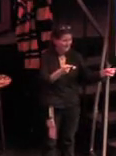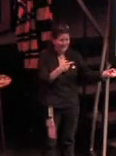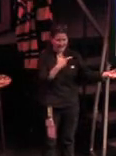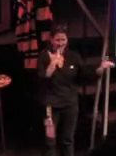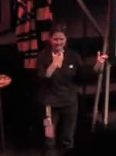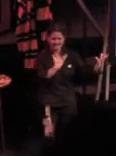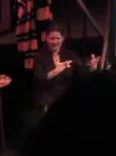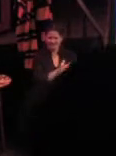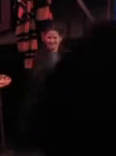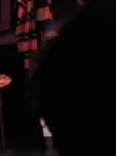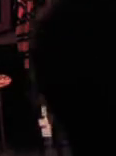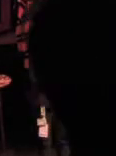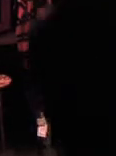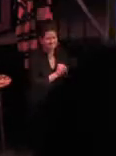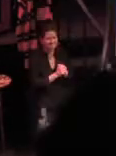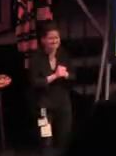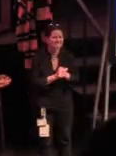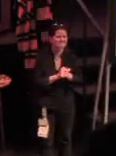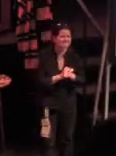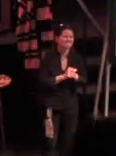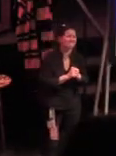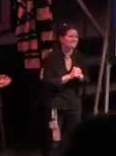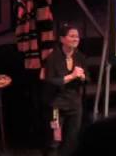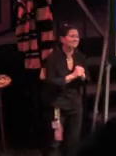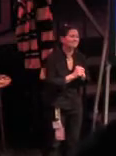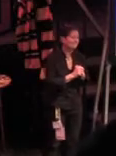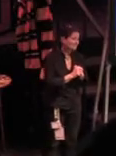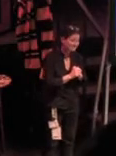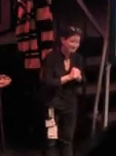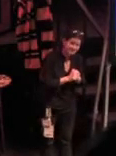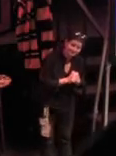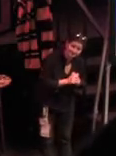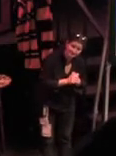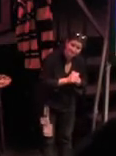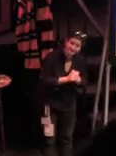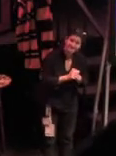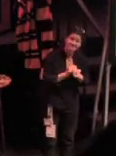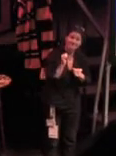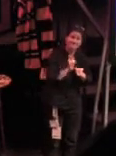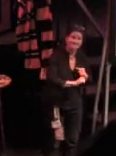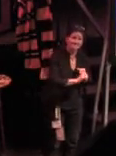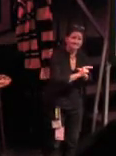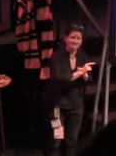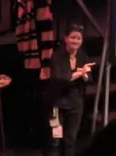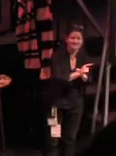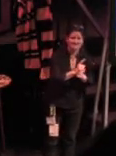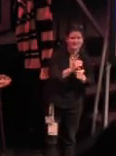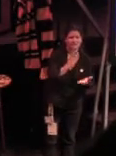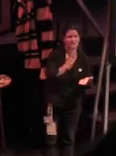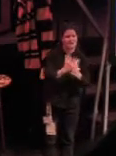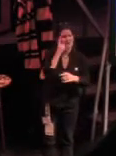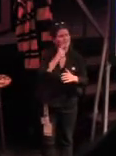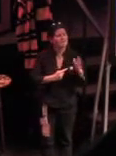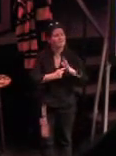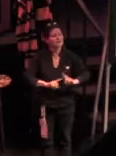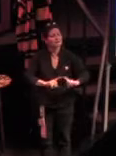you. So, yes, I'm so different to Alan Sugar. I honestly think one of the main differences is